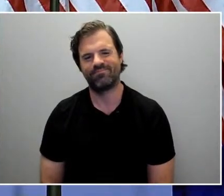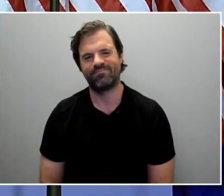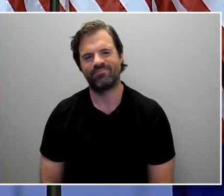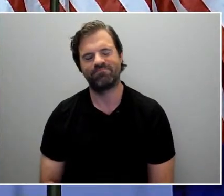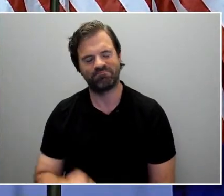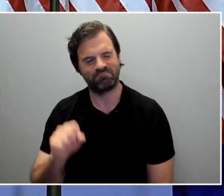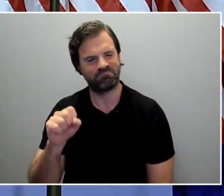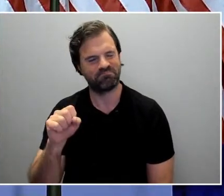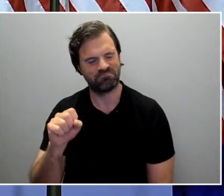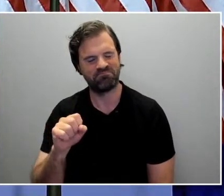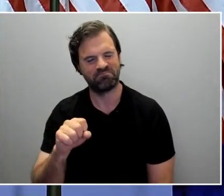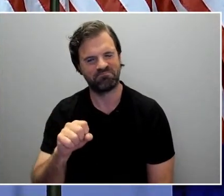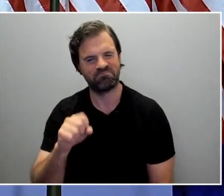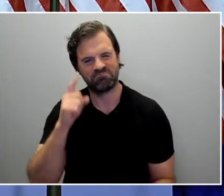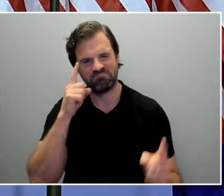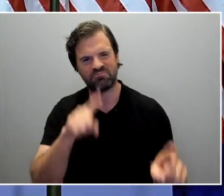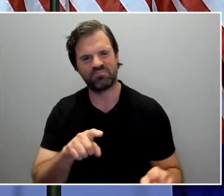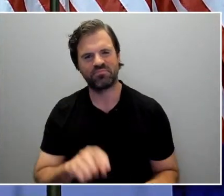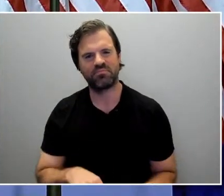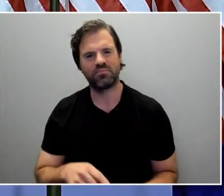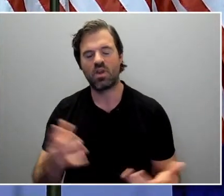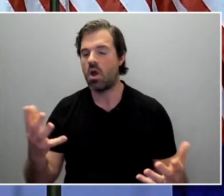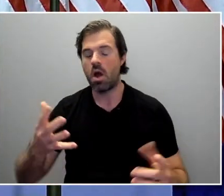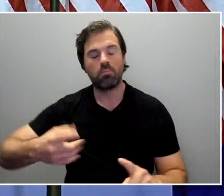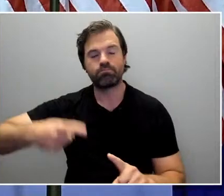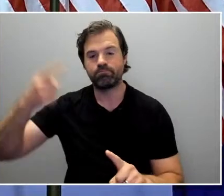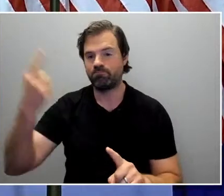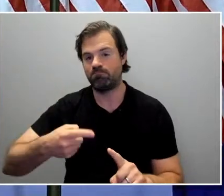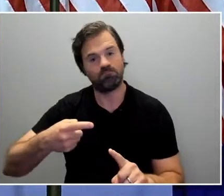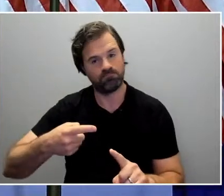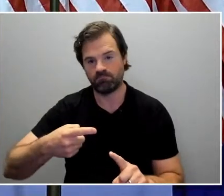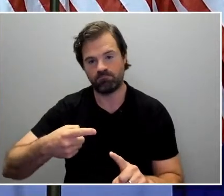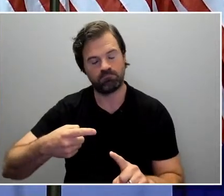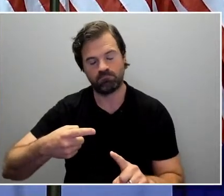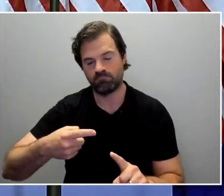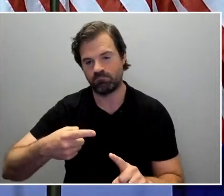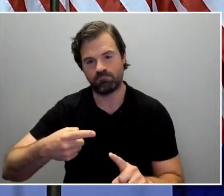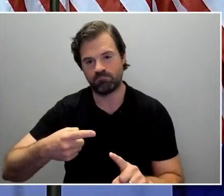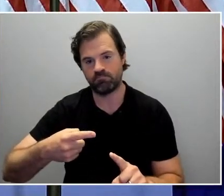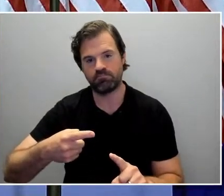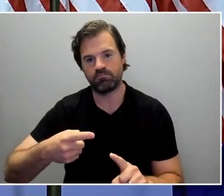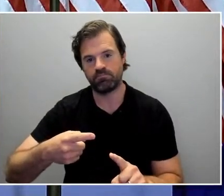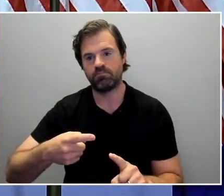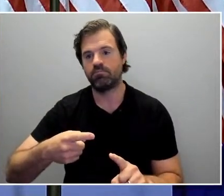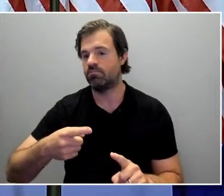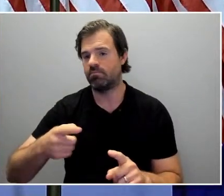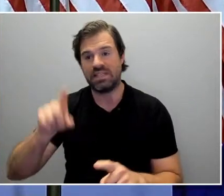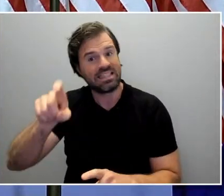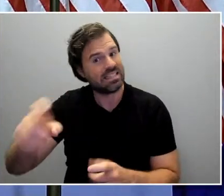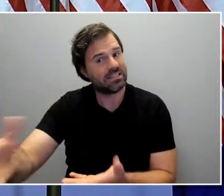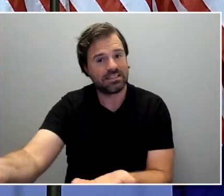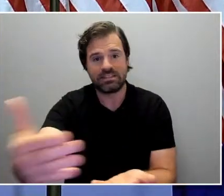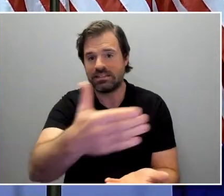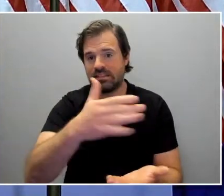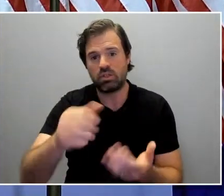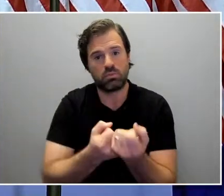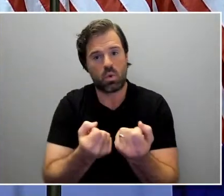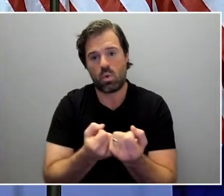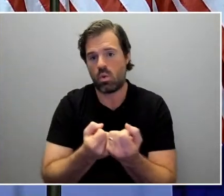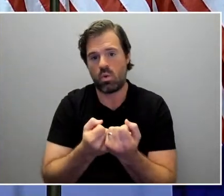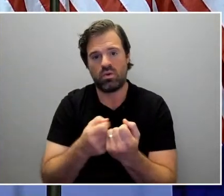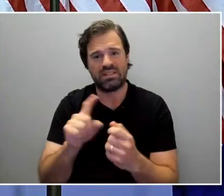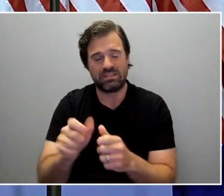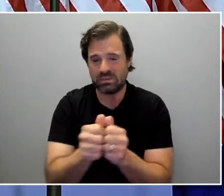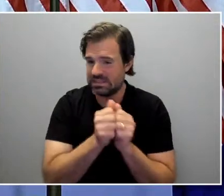Indeed. So here's the bottom line. Here's the bottom line. It's going to take all of us to get there. It's going to